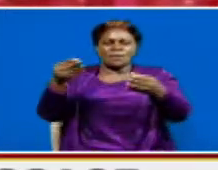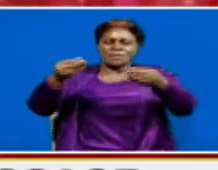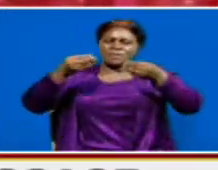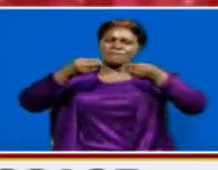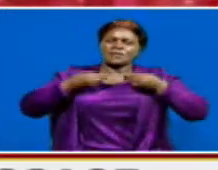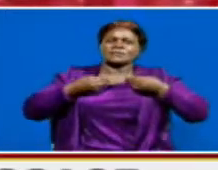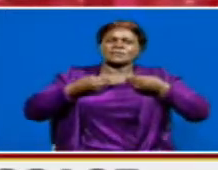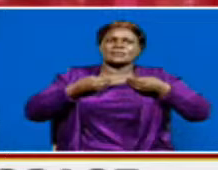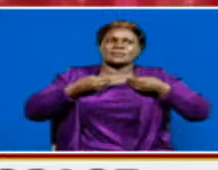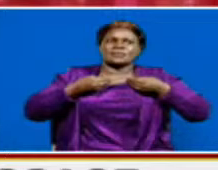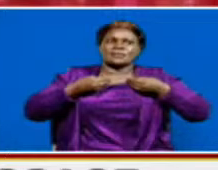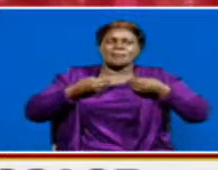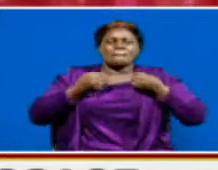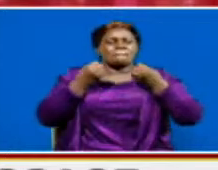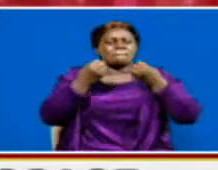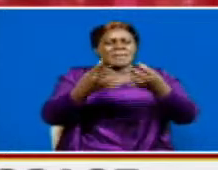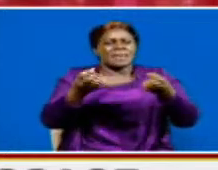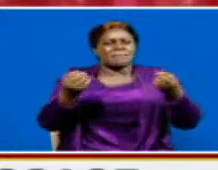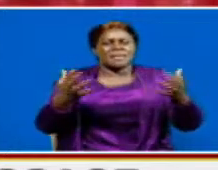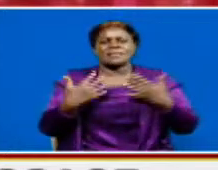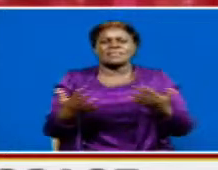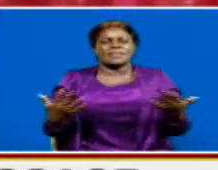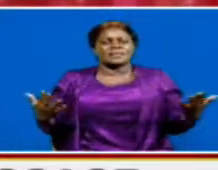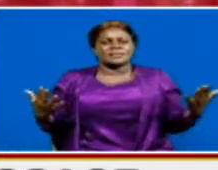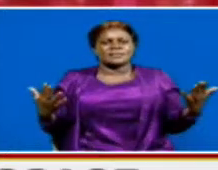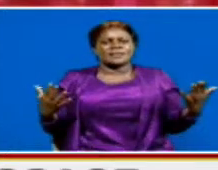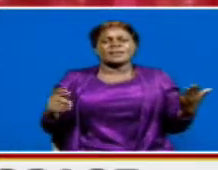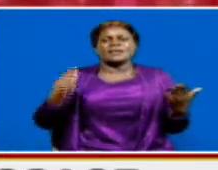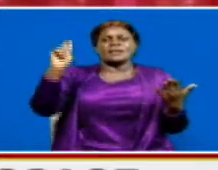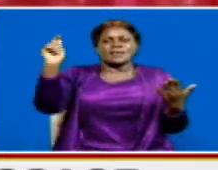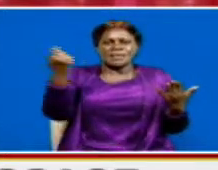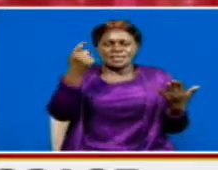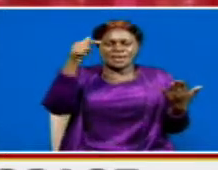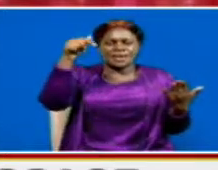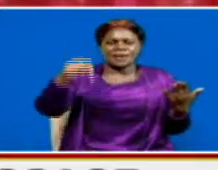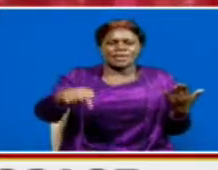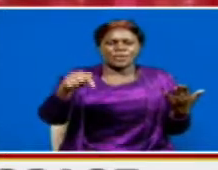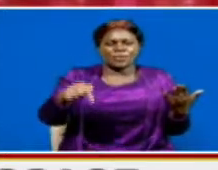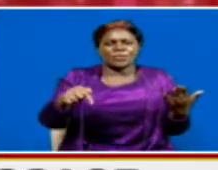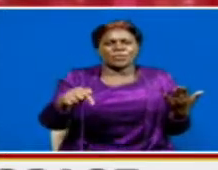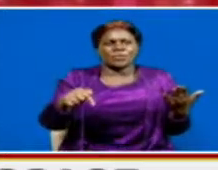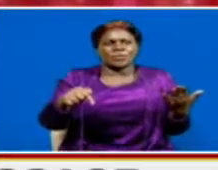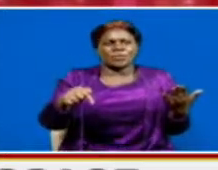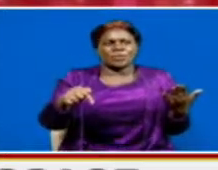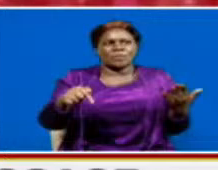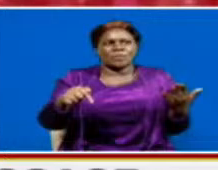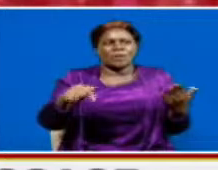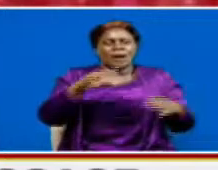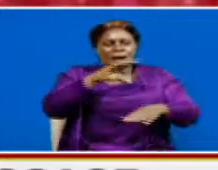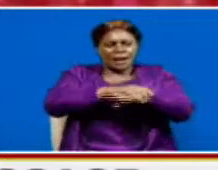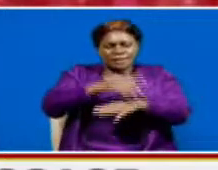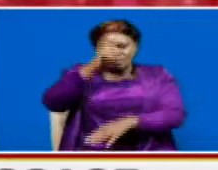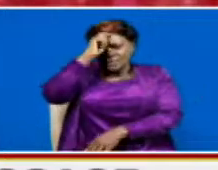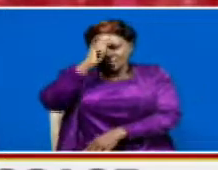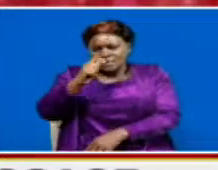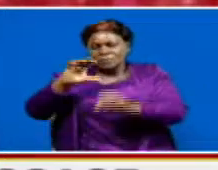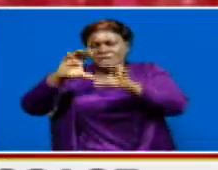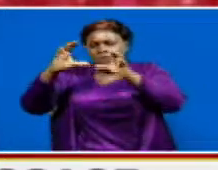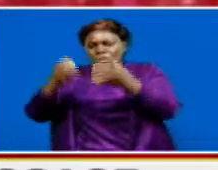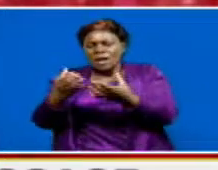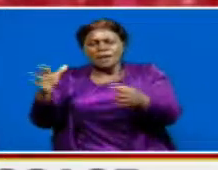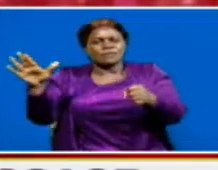ametupatia mambo mengi. Kenya leo imepata heshima duniani